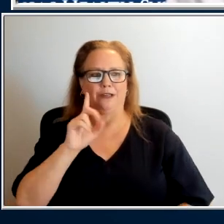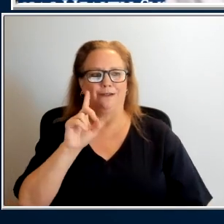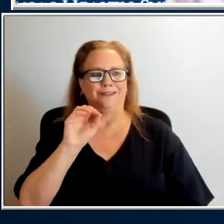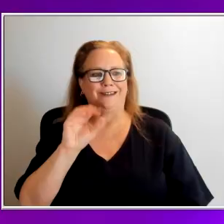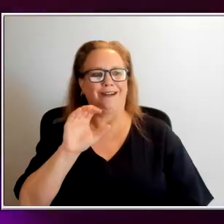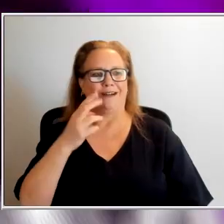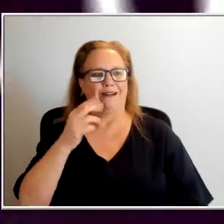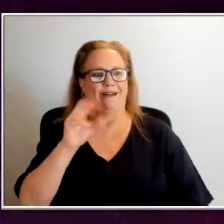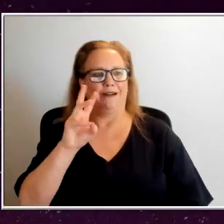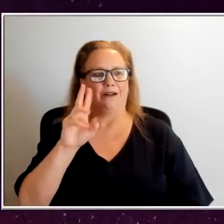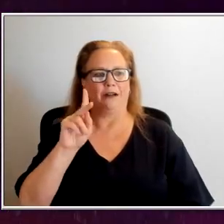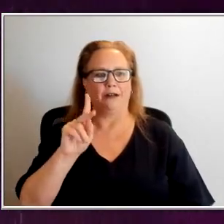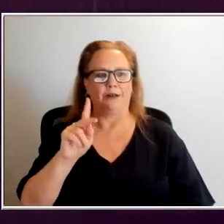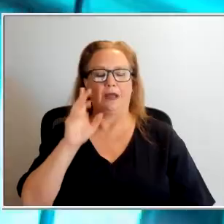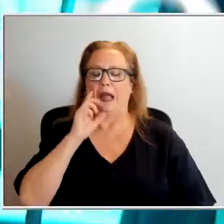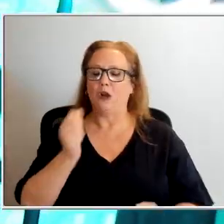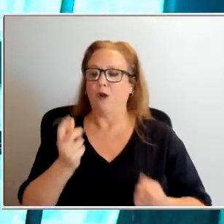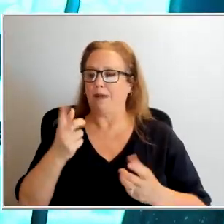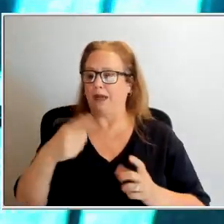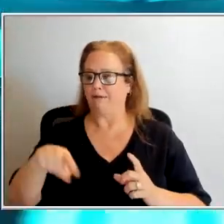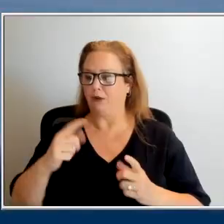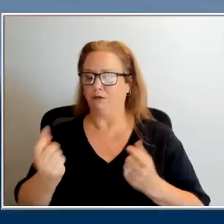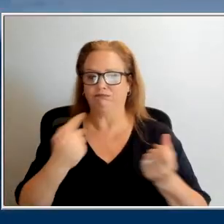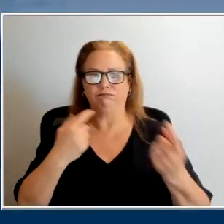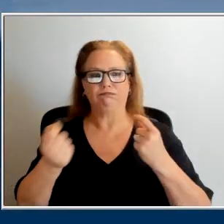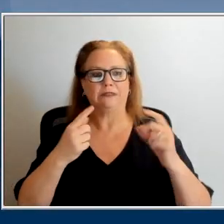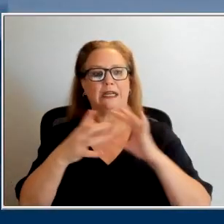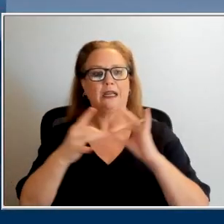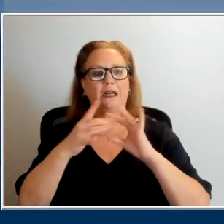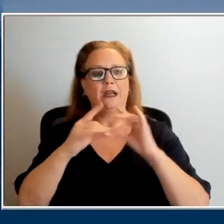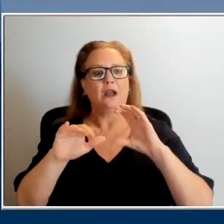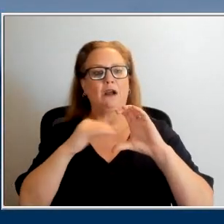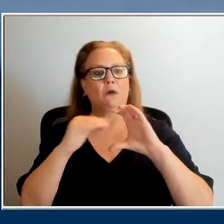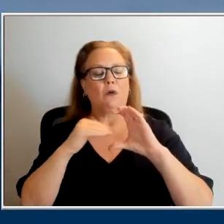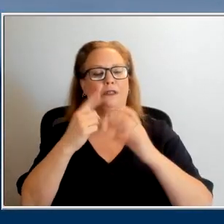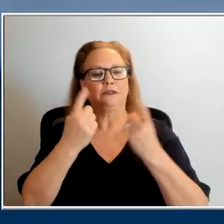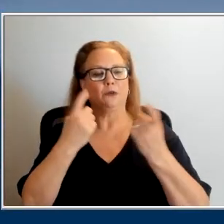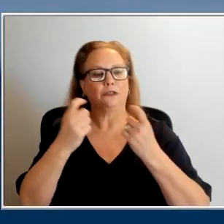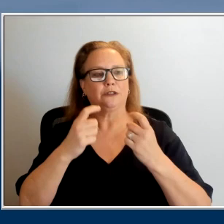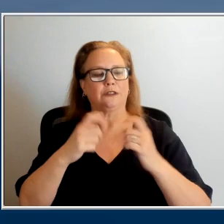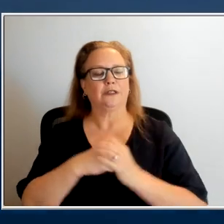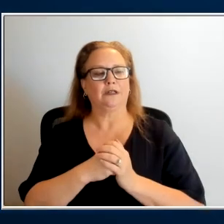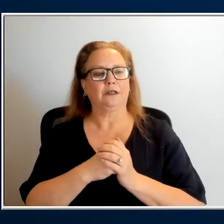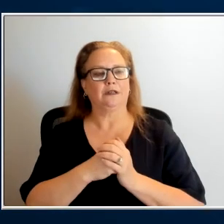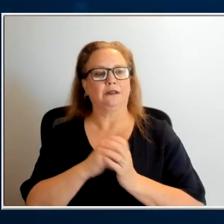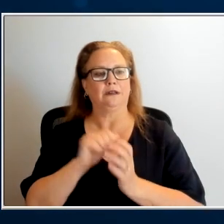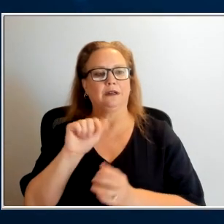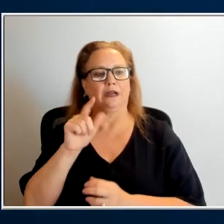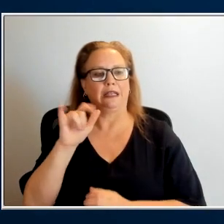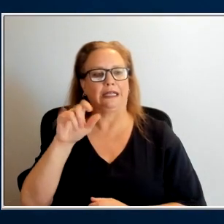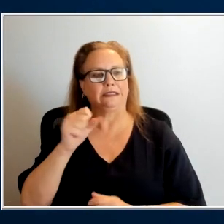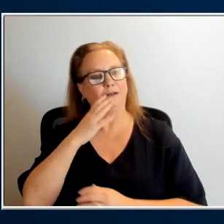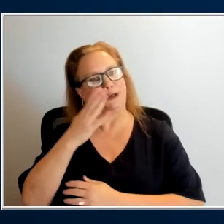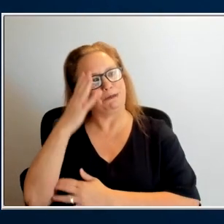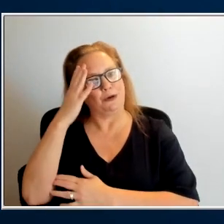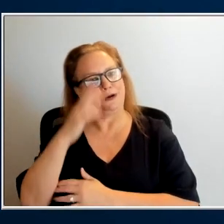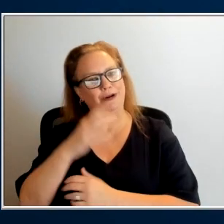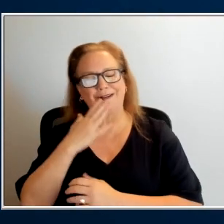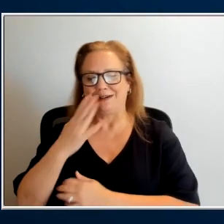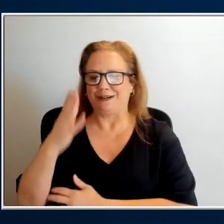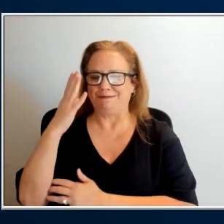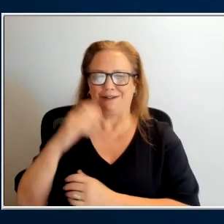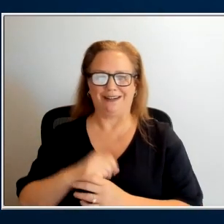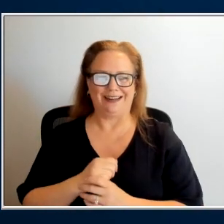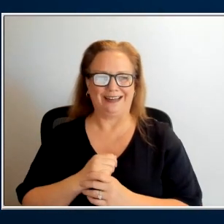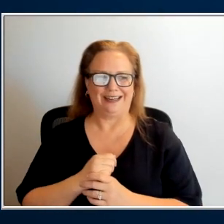All right. I know many of you may have some questions. Let's head to Studio B with Alexis. Good morning, Alexis. Good morning. I